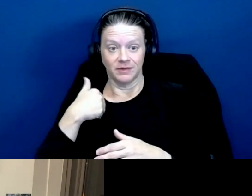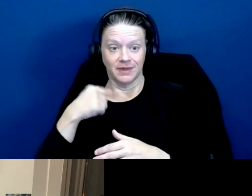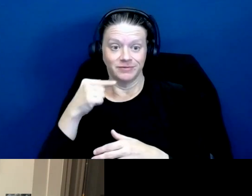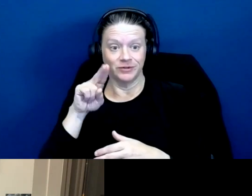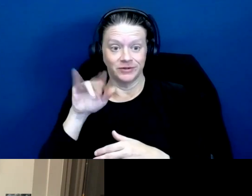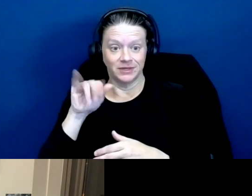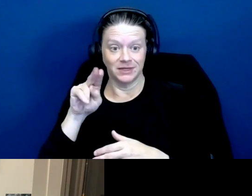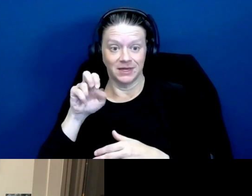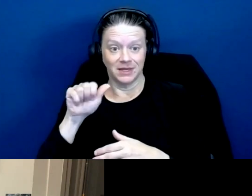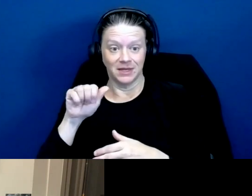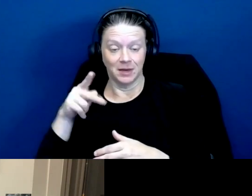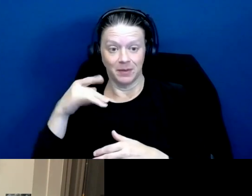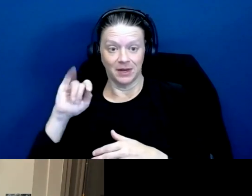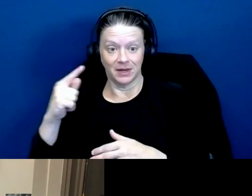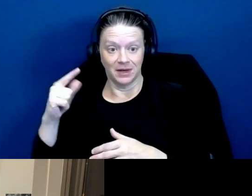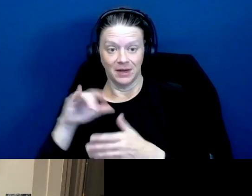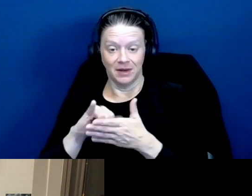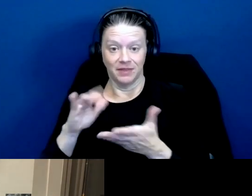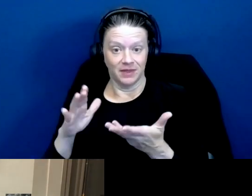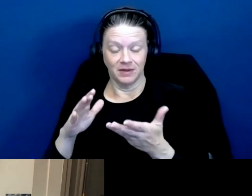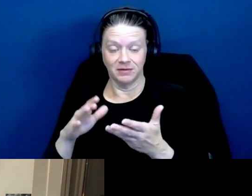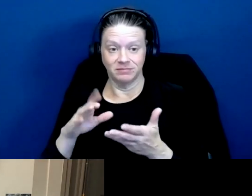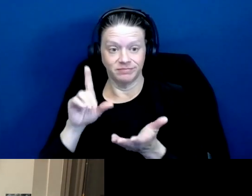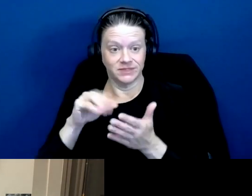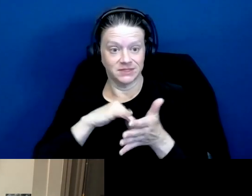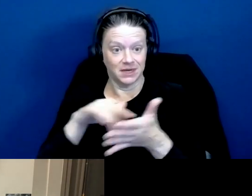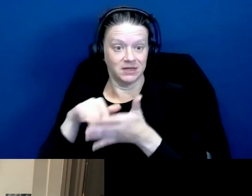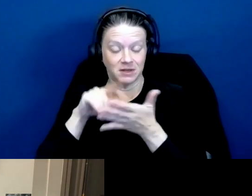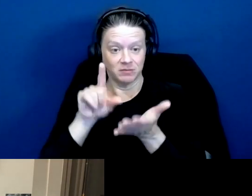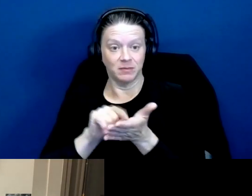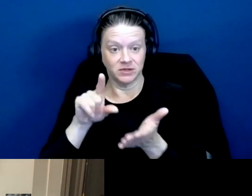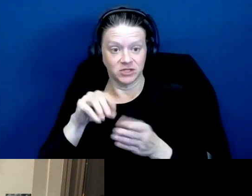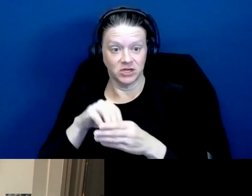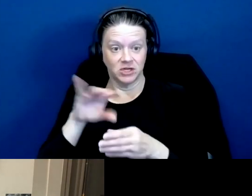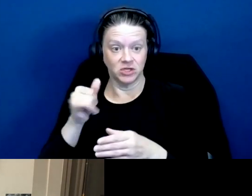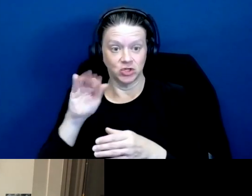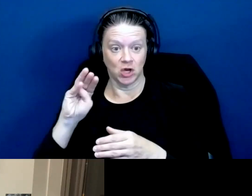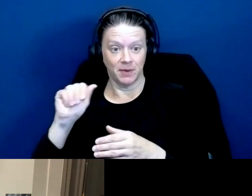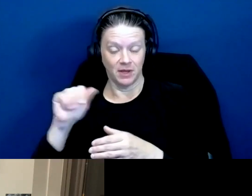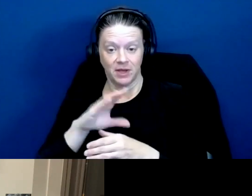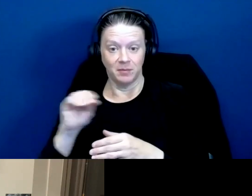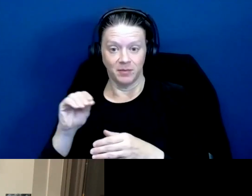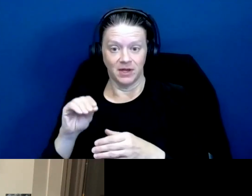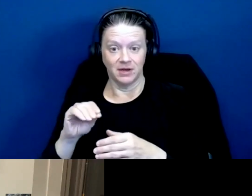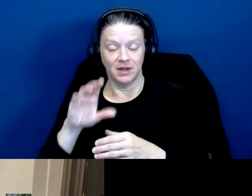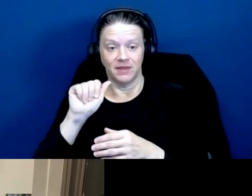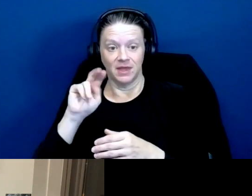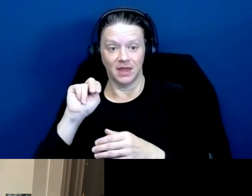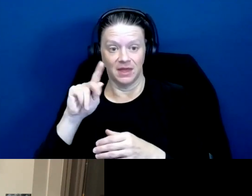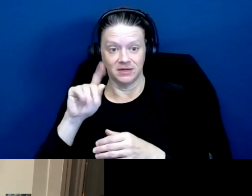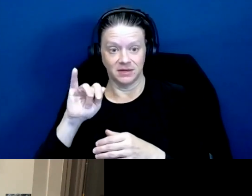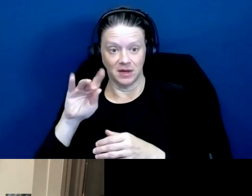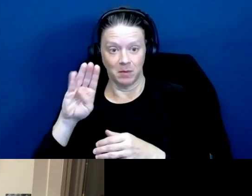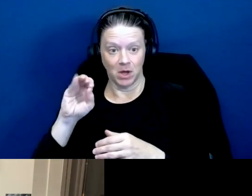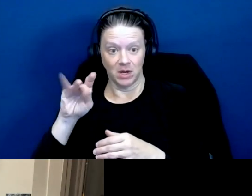pig. And the studies have been published in JAMA, and we now know that not only is it safe, that the antibodies are passed to the baby. And by